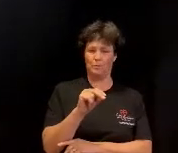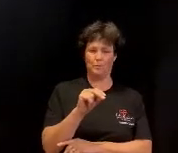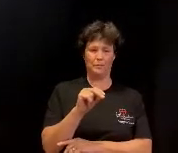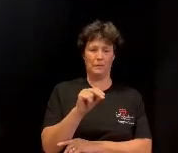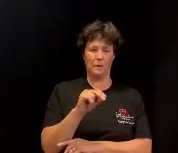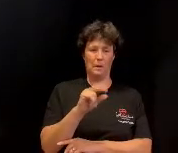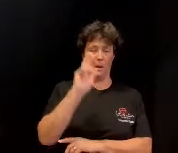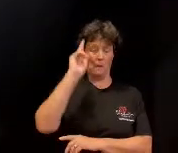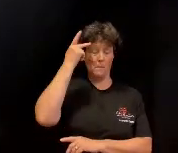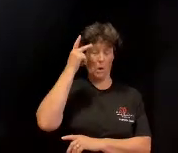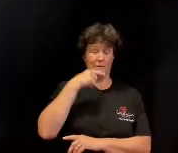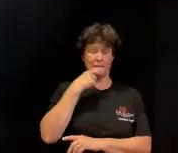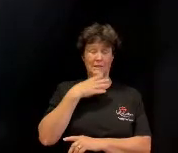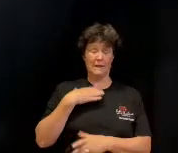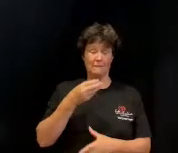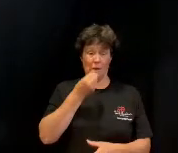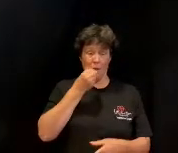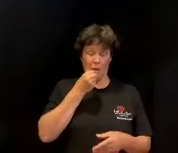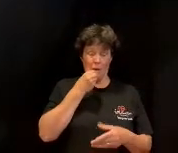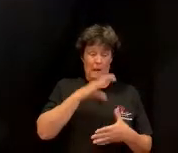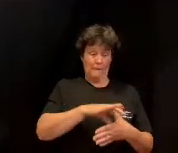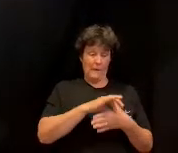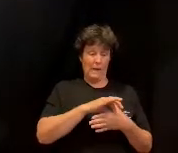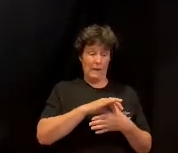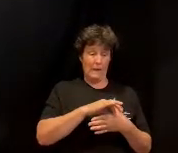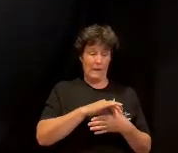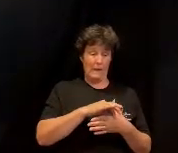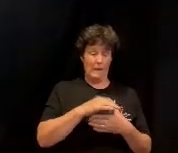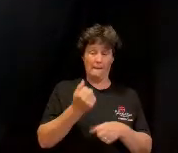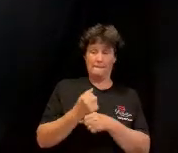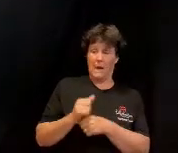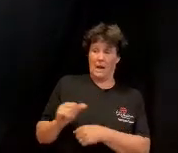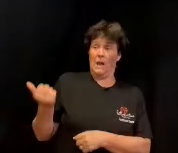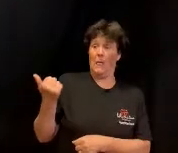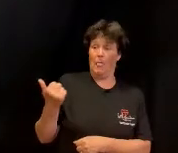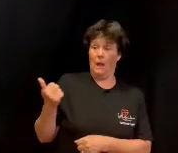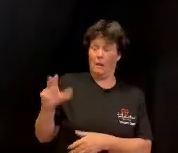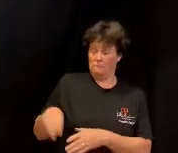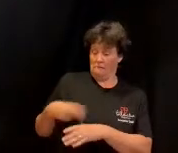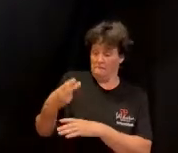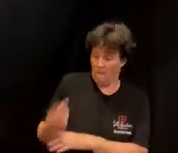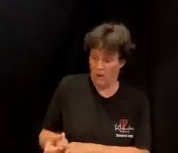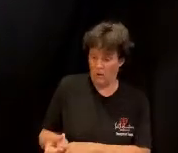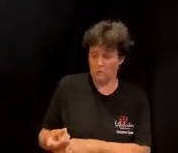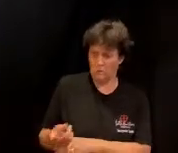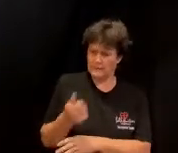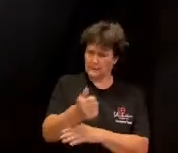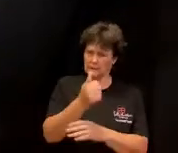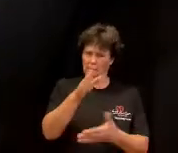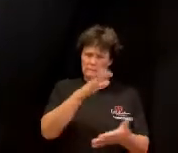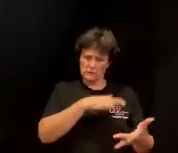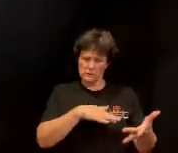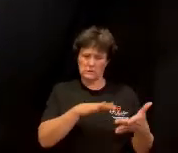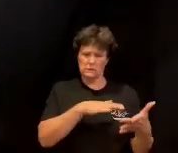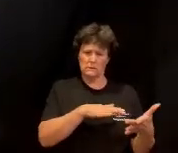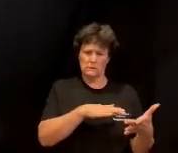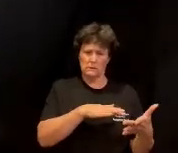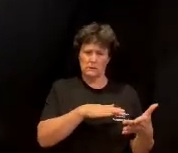if I eat meat and it causes somebody to stumble, now that's a big deal back then. You got to go back and study that whole deal because it was stuff offered to